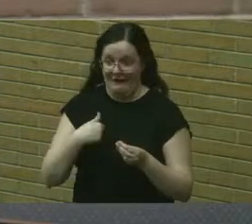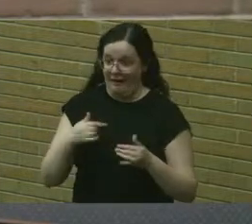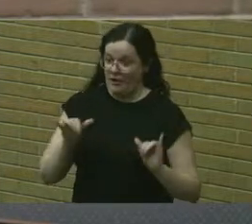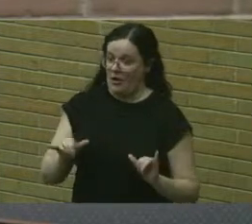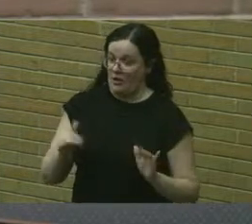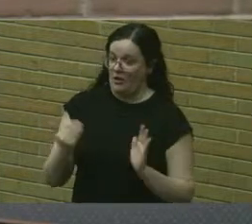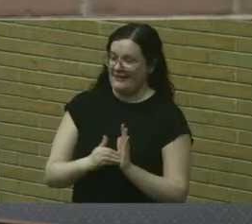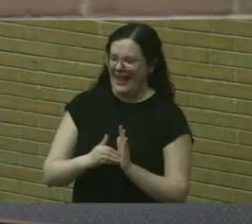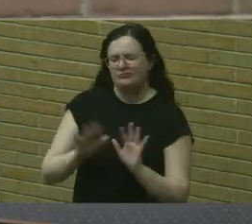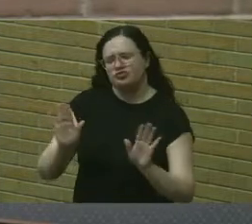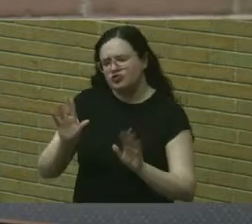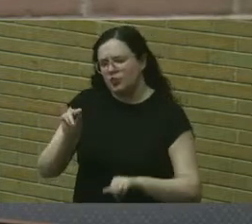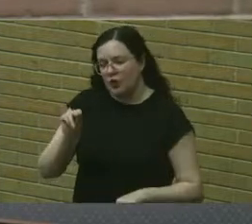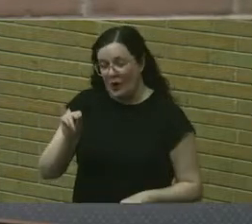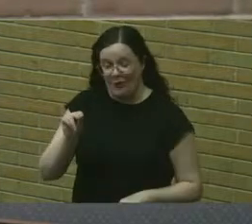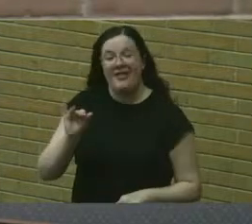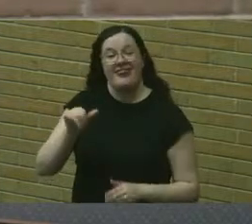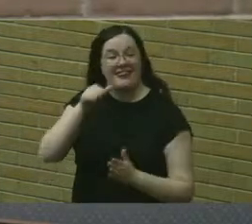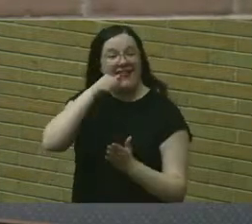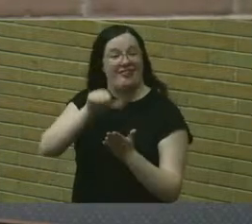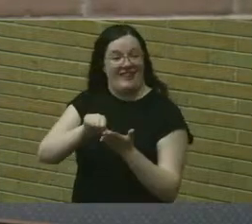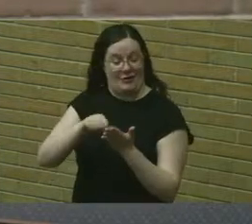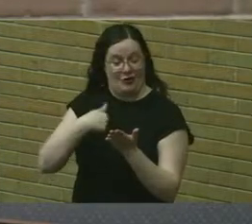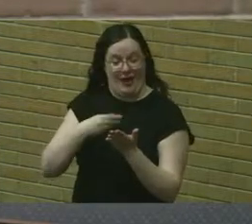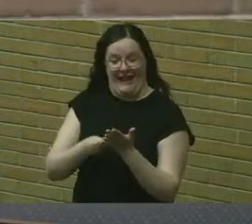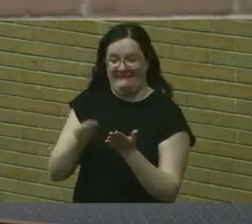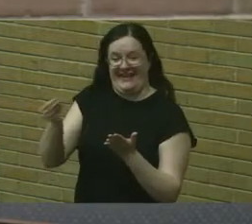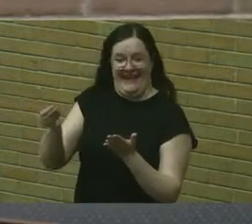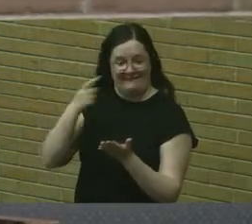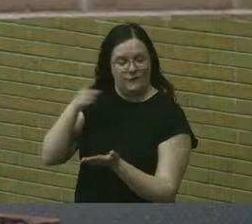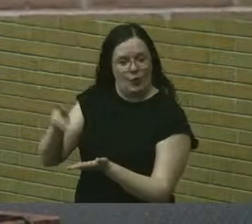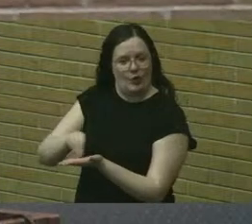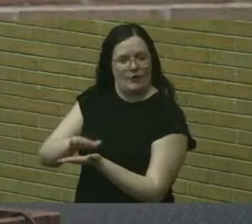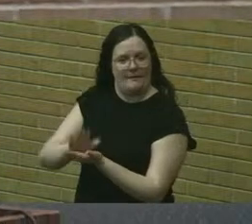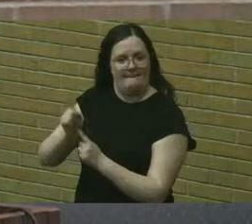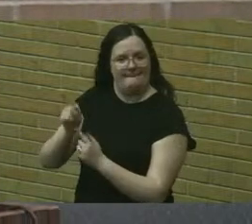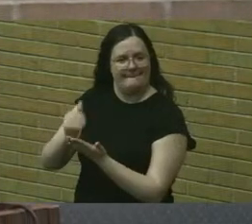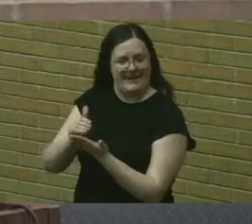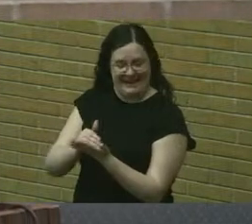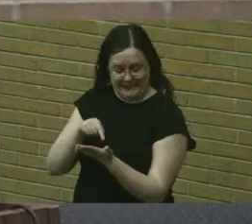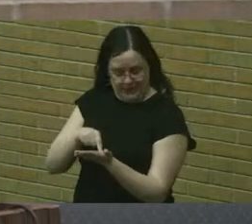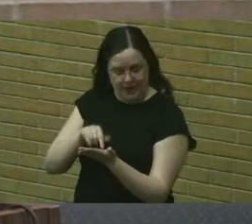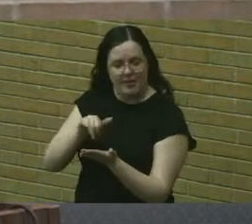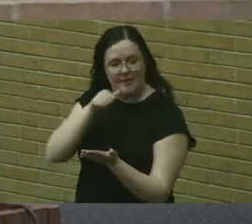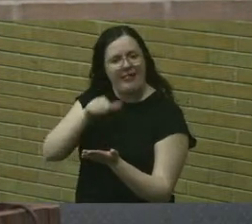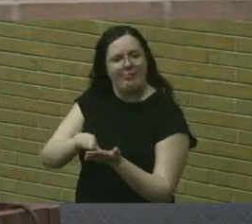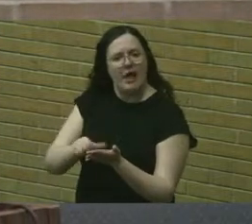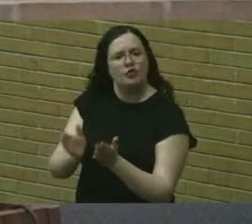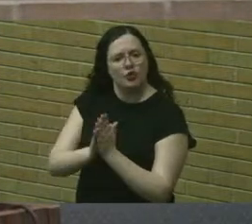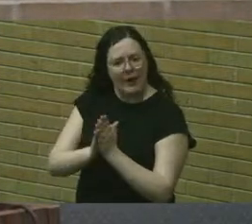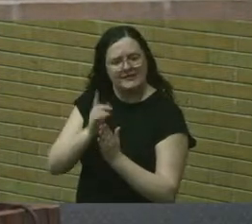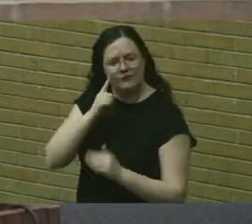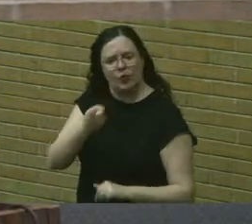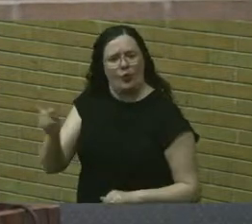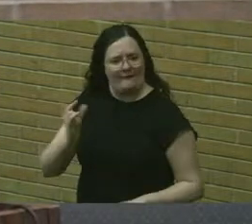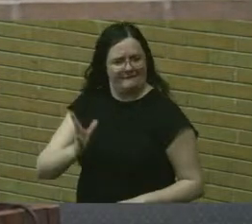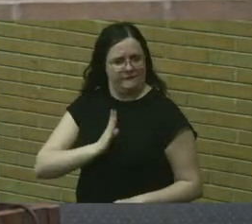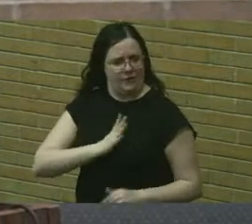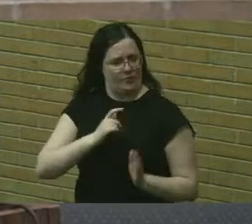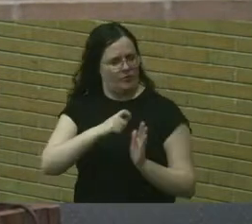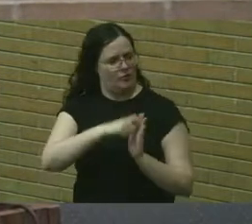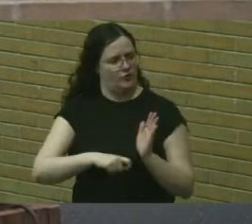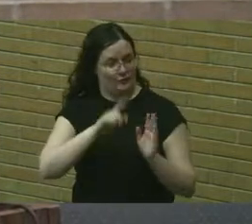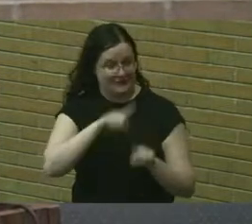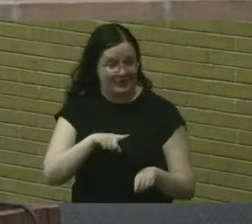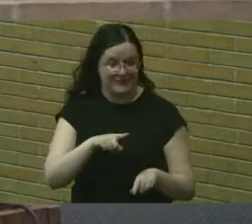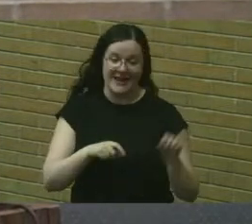of the letter, which was submitted, giving to the minutes, to enter into the minutes, there was a request for a formal written response regardless, yes, no,